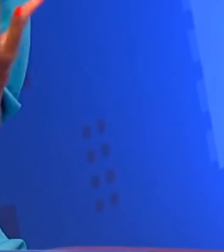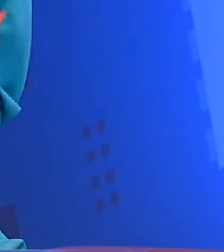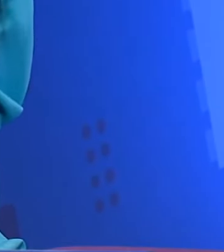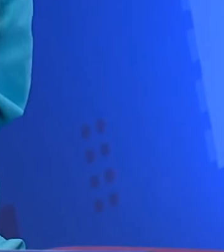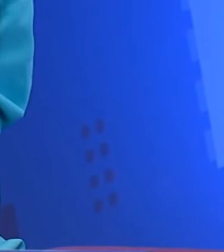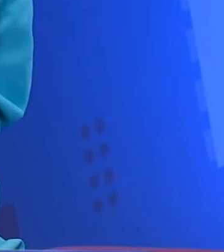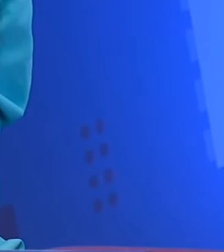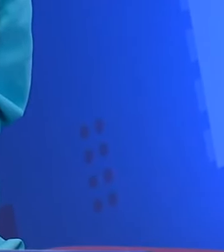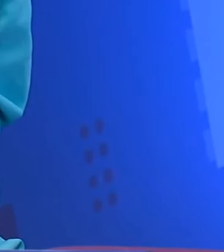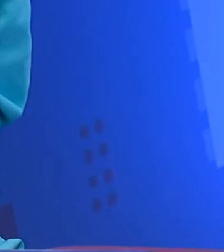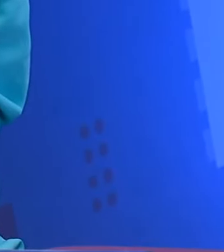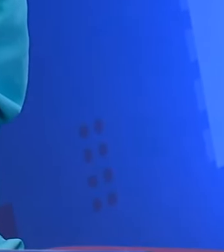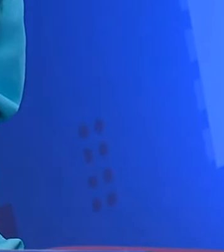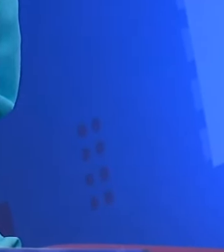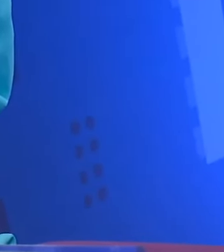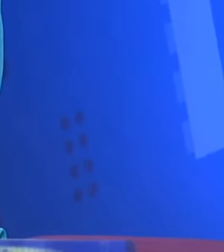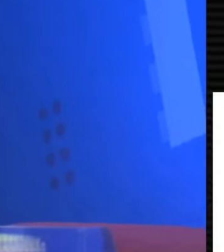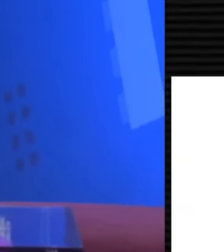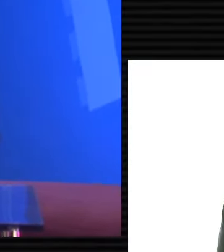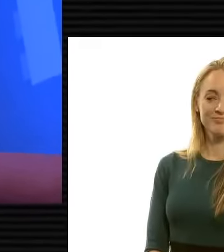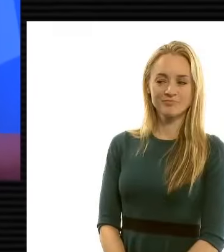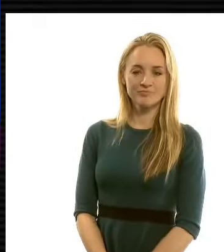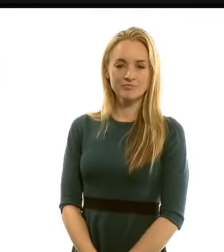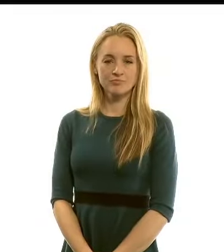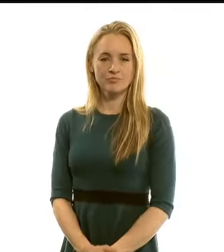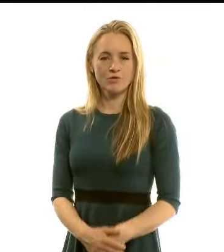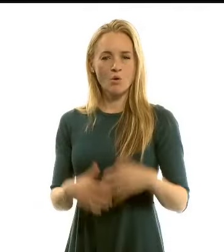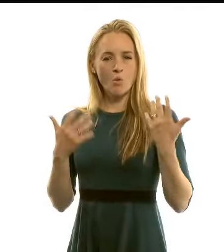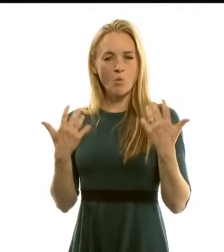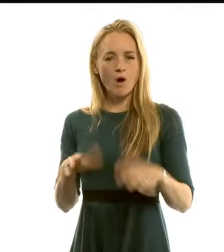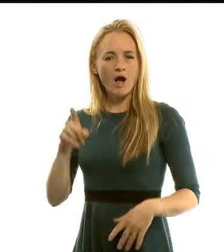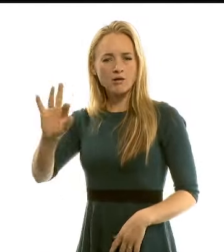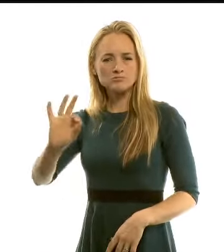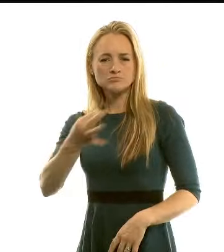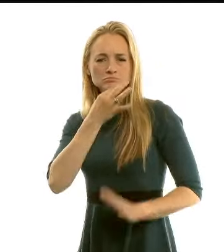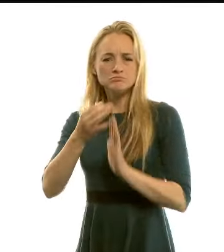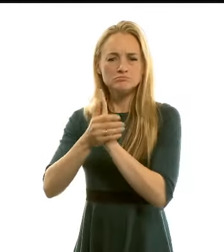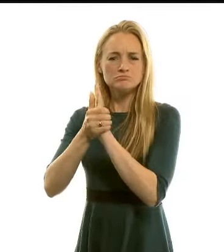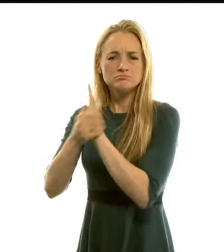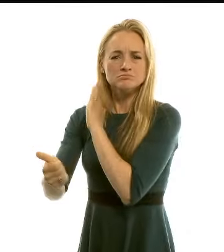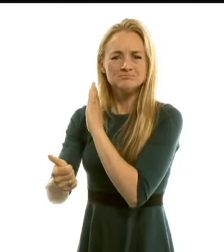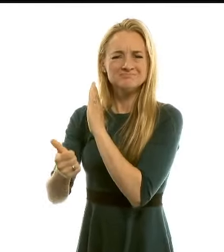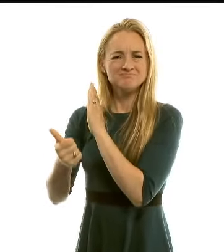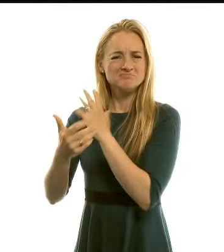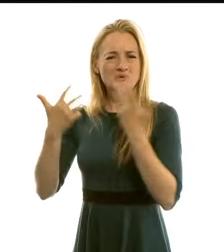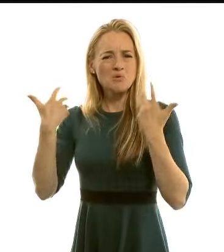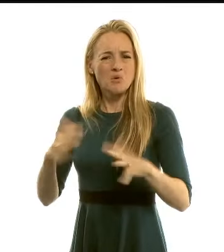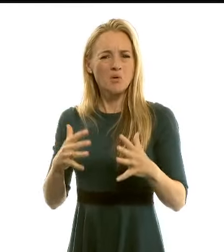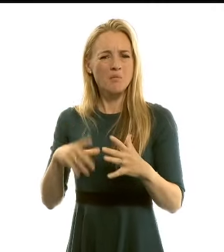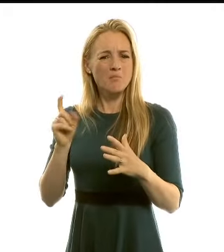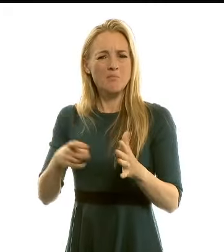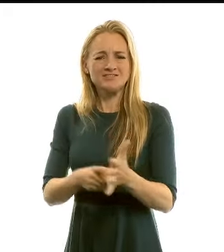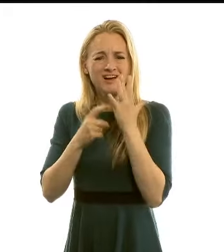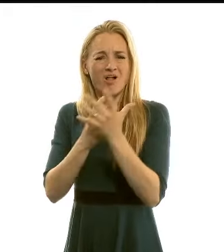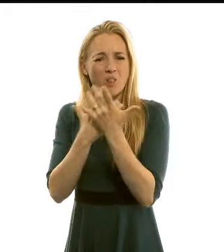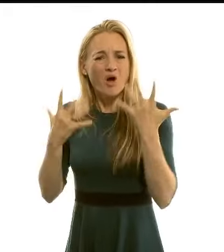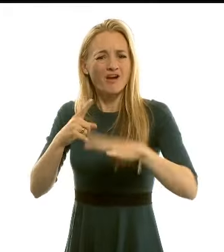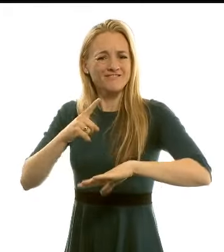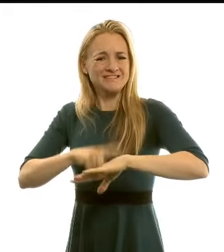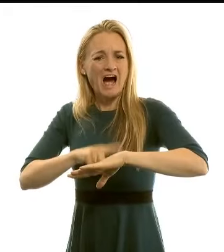is incredible. Yeah, the amount of time and effort that must have taken, I'm speechless. I could do it myself, I swear, but still, I'm speechless. I